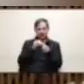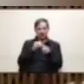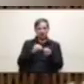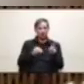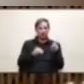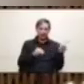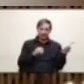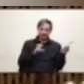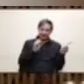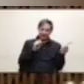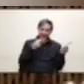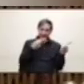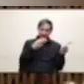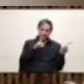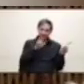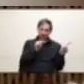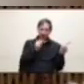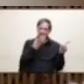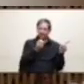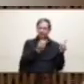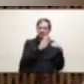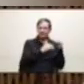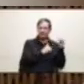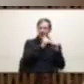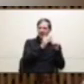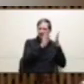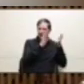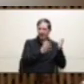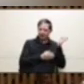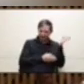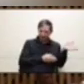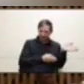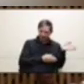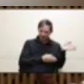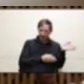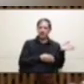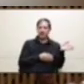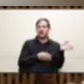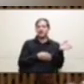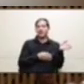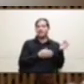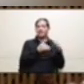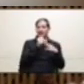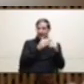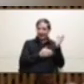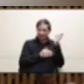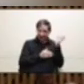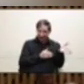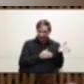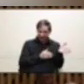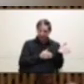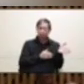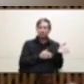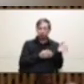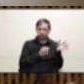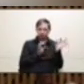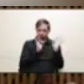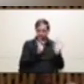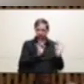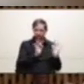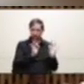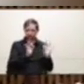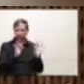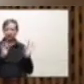who've got an existing building, with Mahikeng it was only the land. That existing building was secured and the